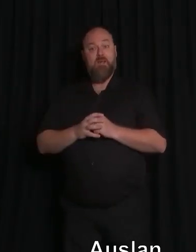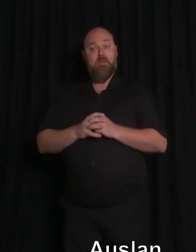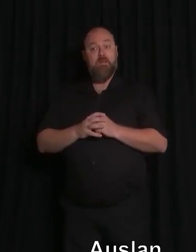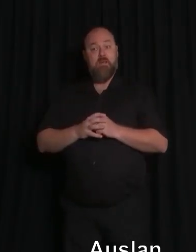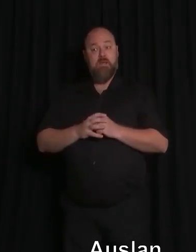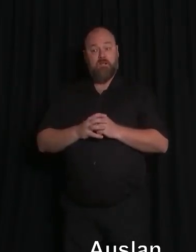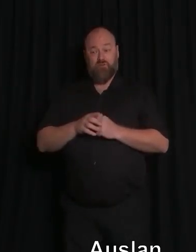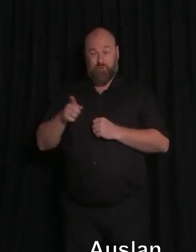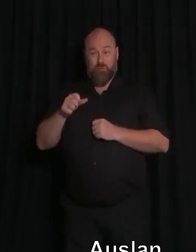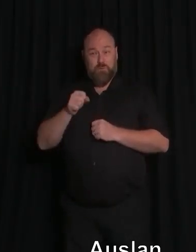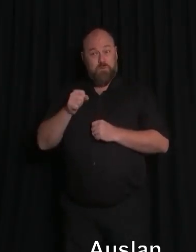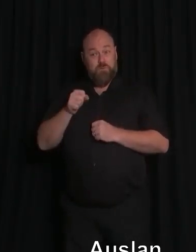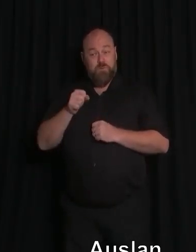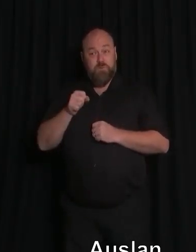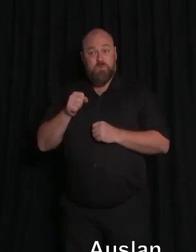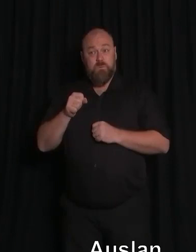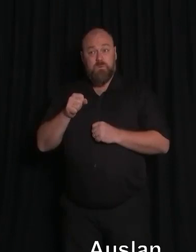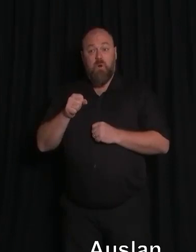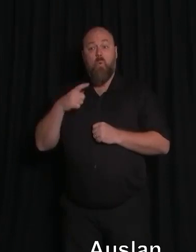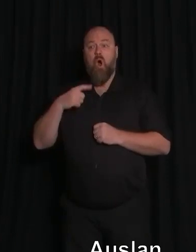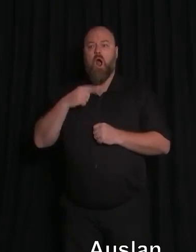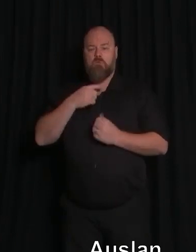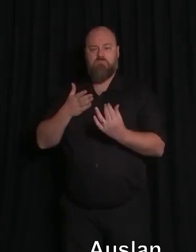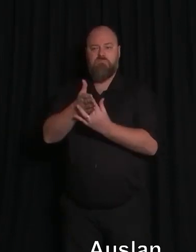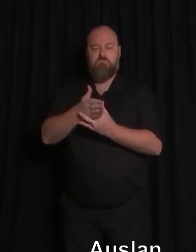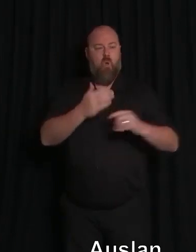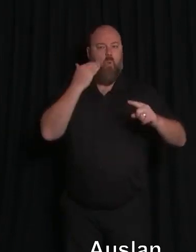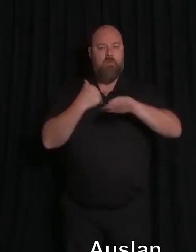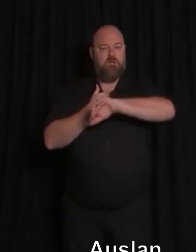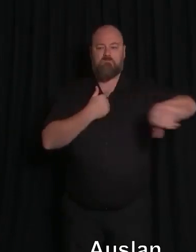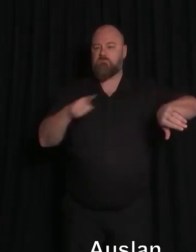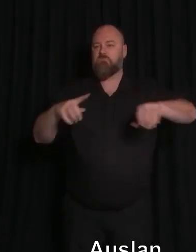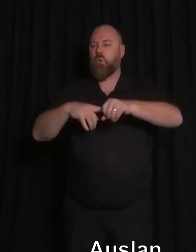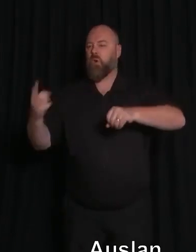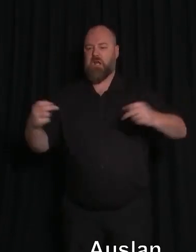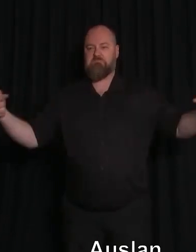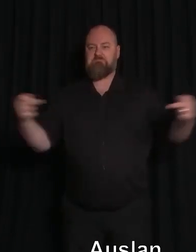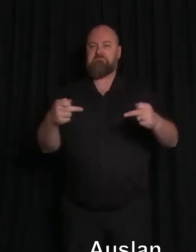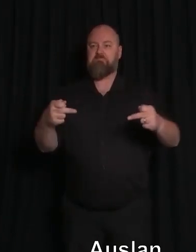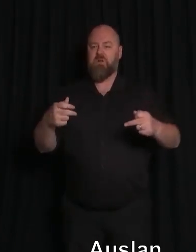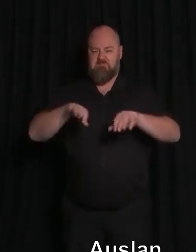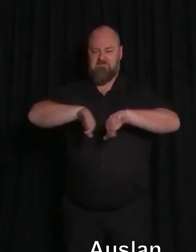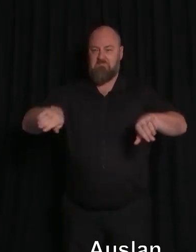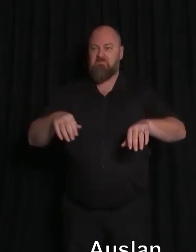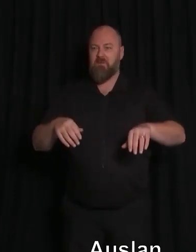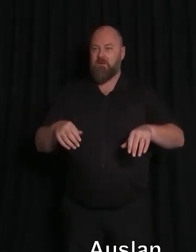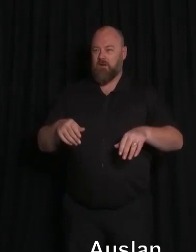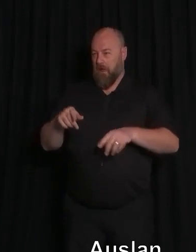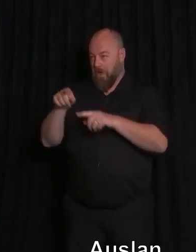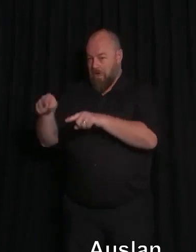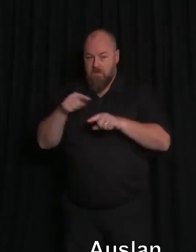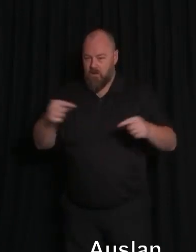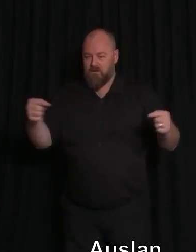of pain, because they've sought to divide us, to make us fight with one another. But I stand here to say that